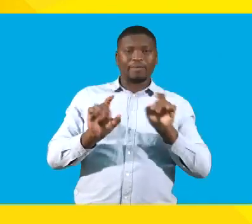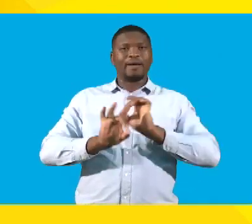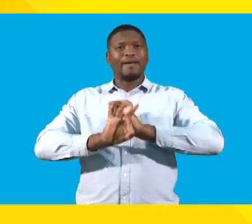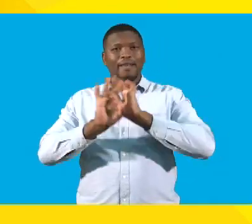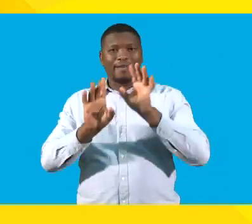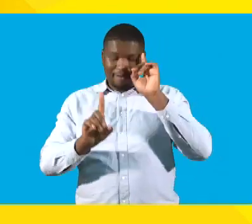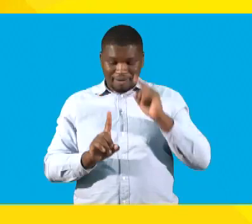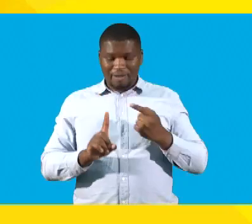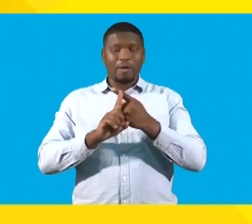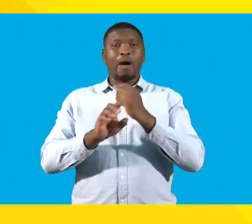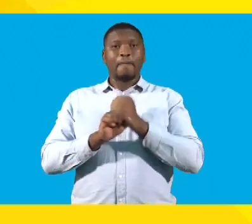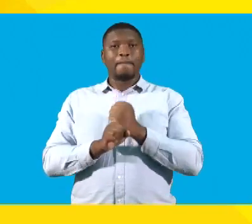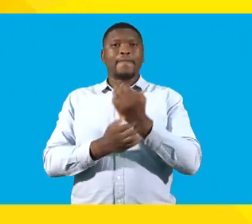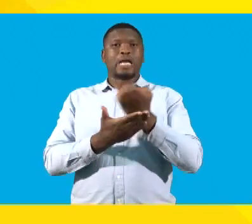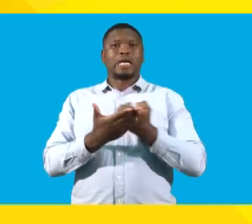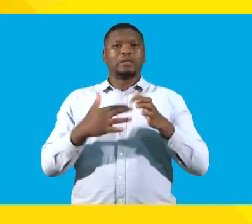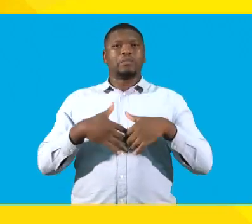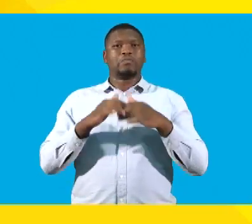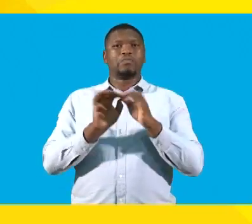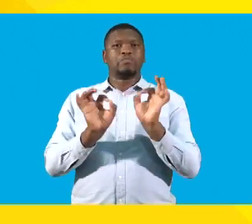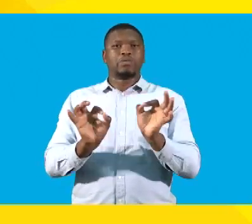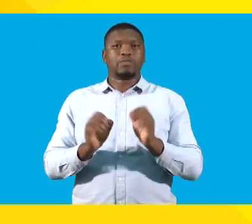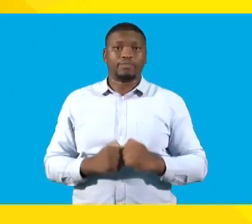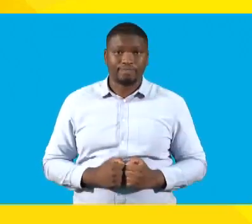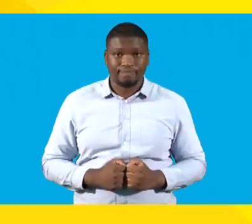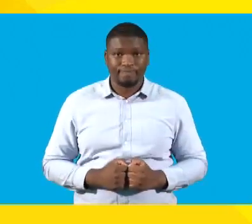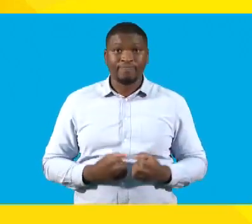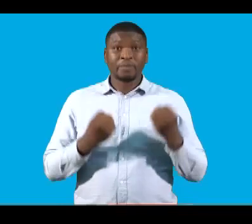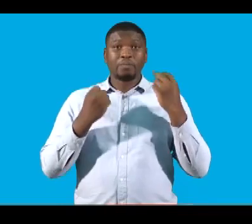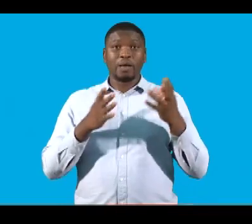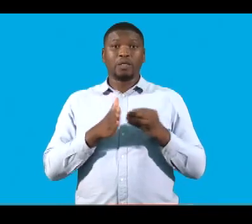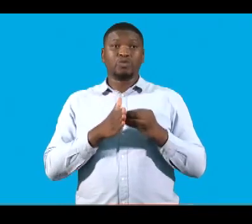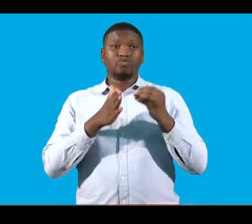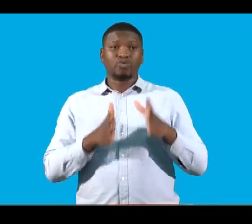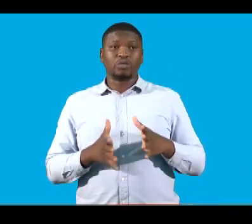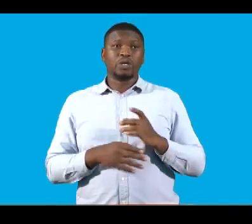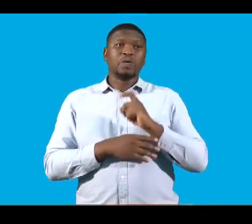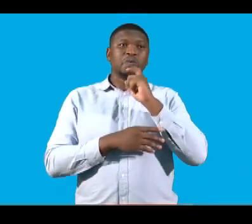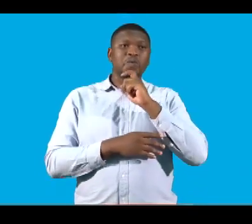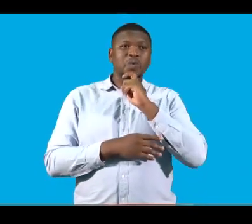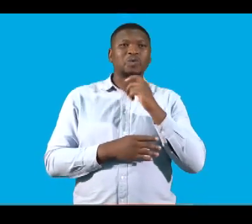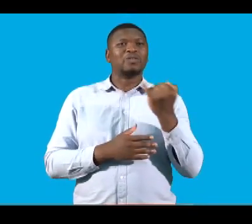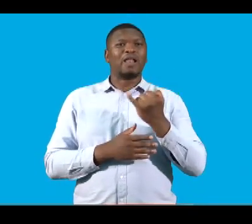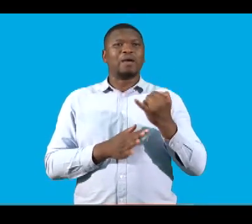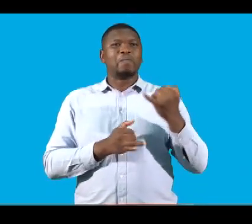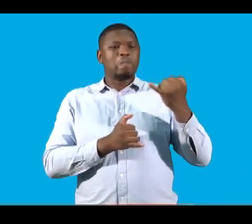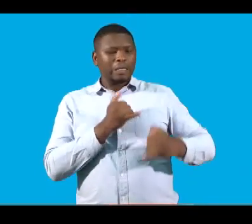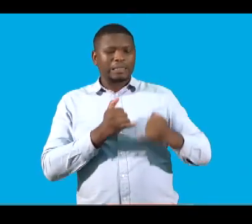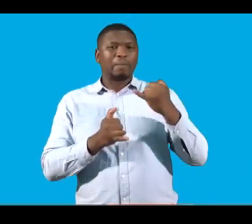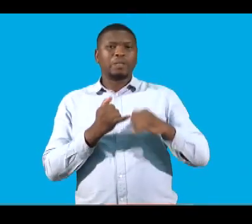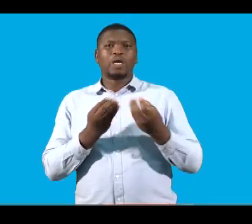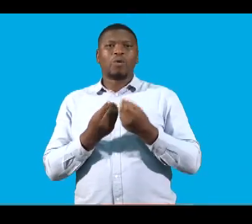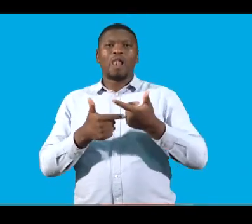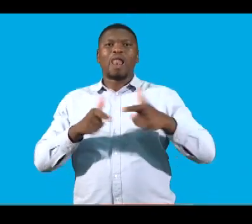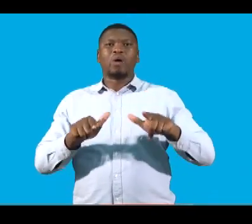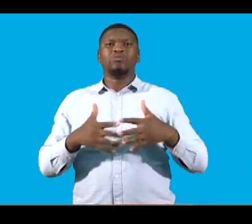so that a coherent essay can develop from that. Many learners use language very carelessly. So you're making errors